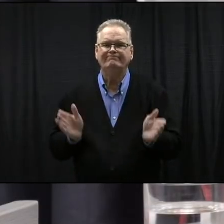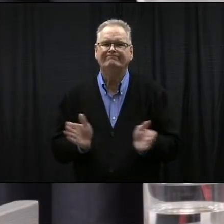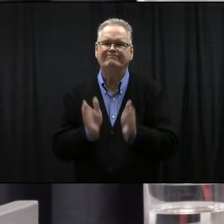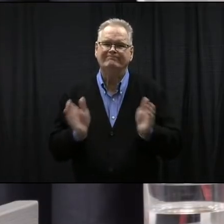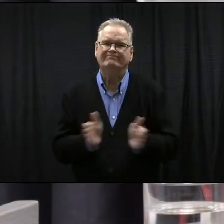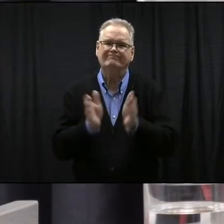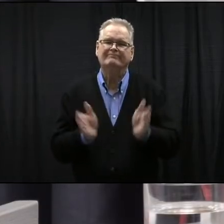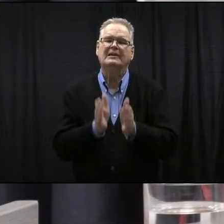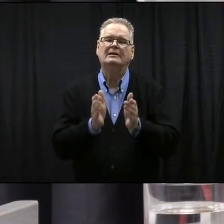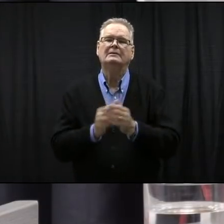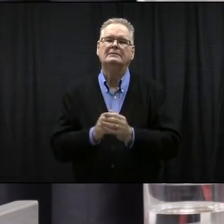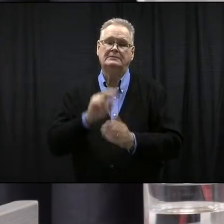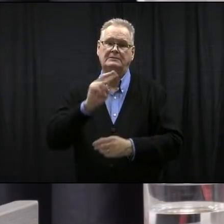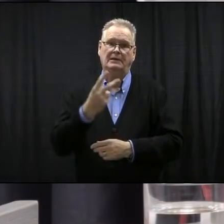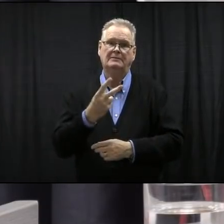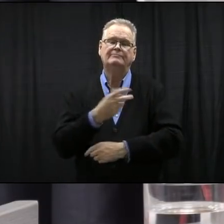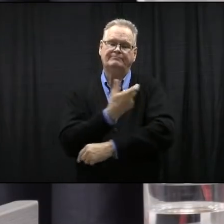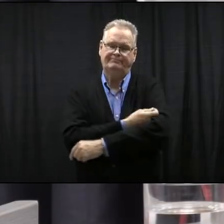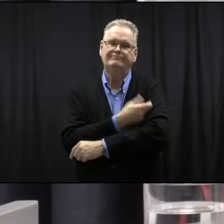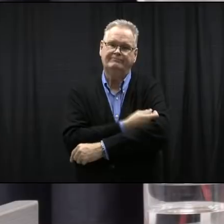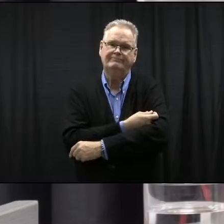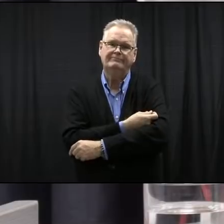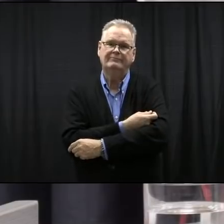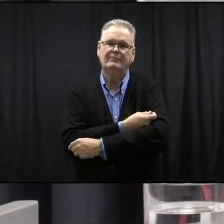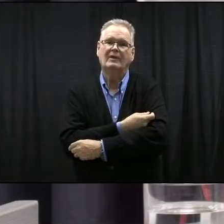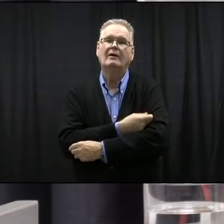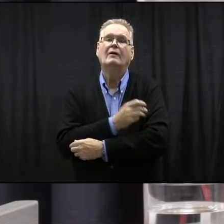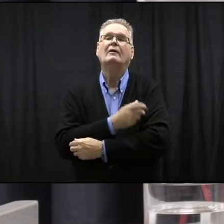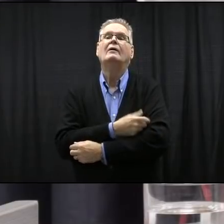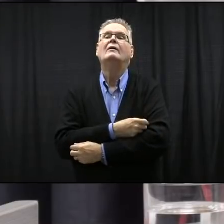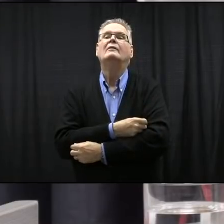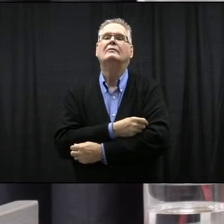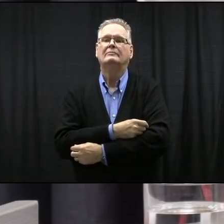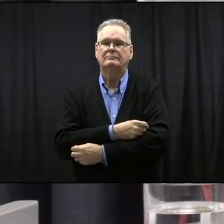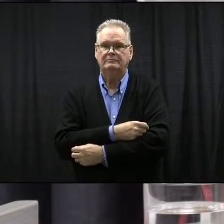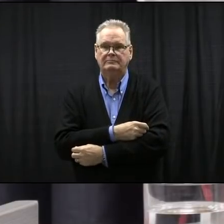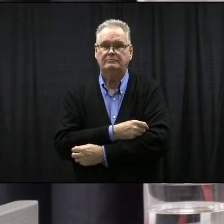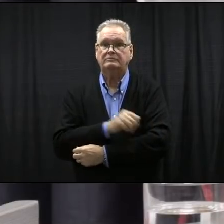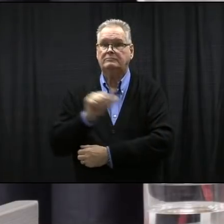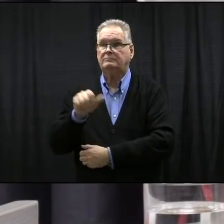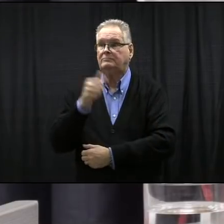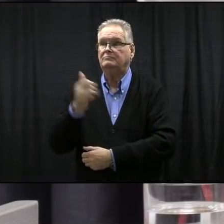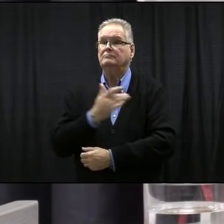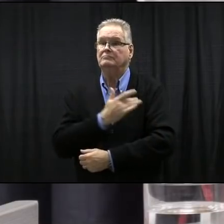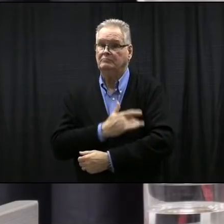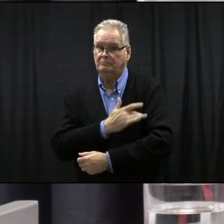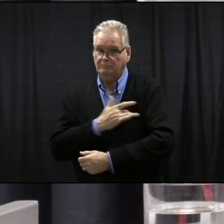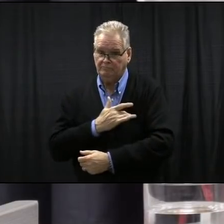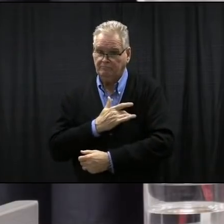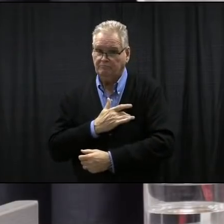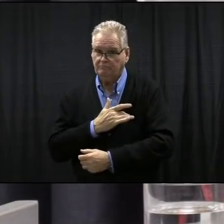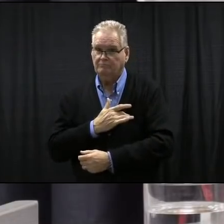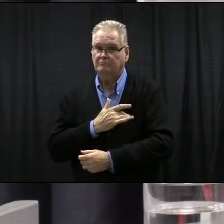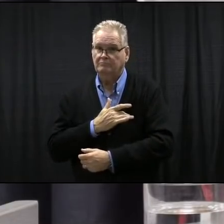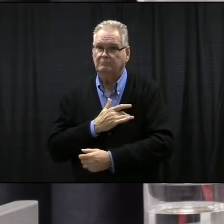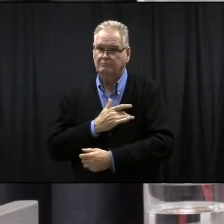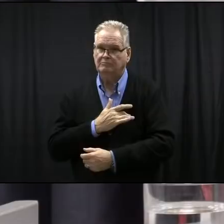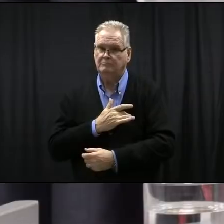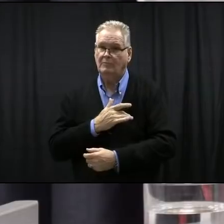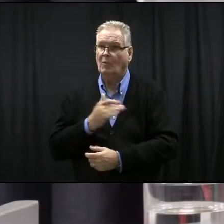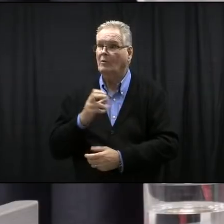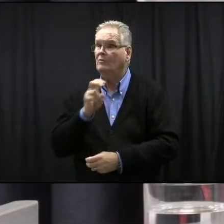website. We would simply require a valid MCP card and whatever documentation Alberta